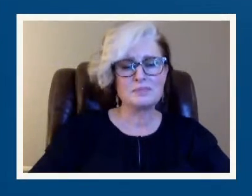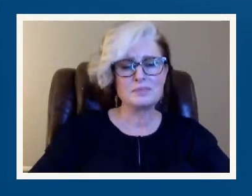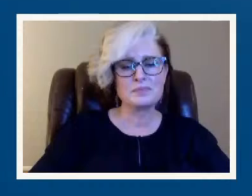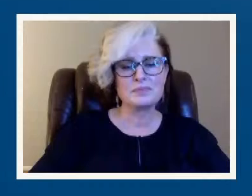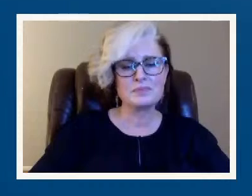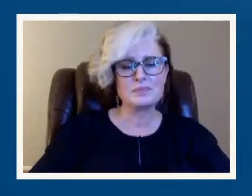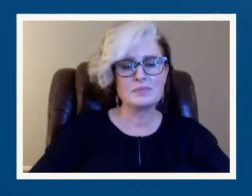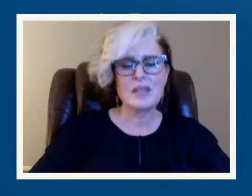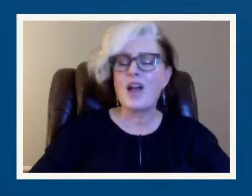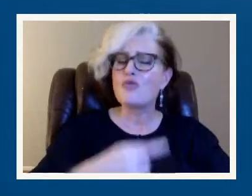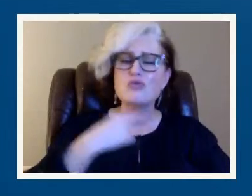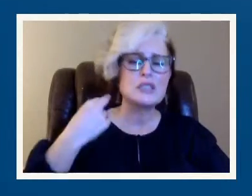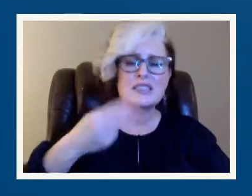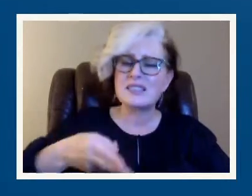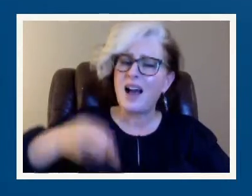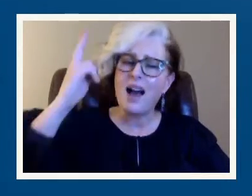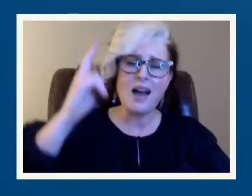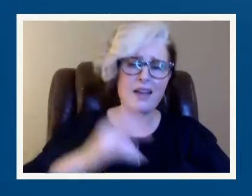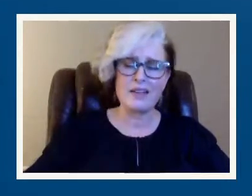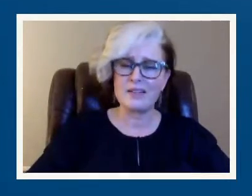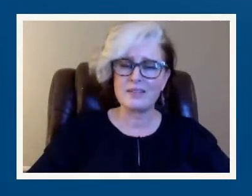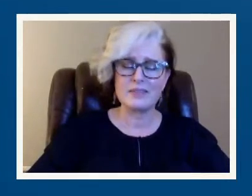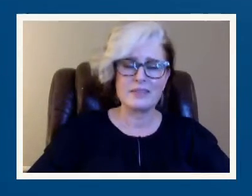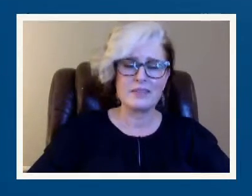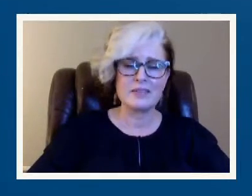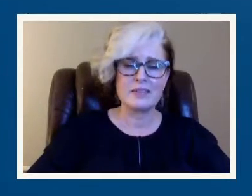The stakes are high.